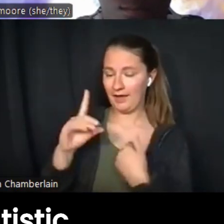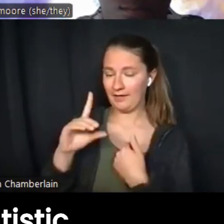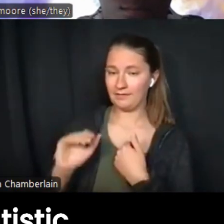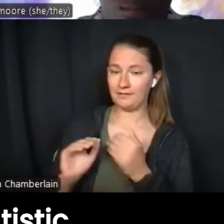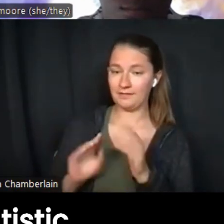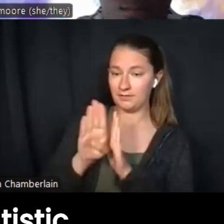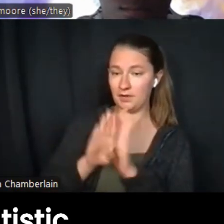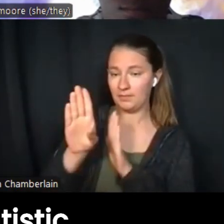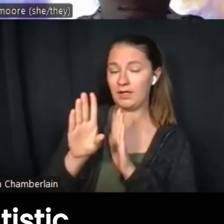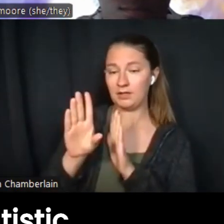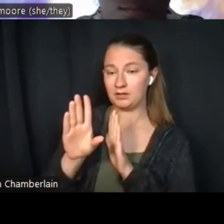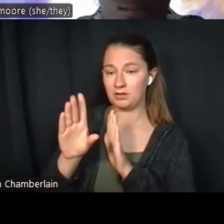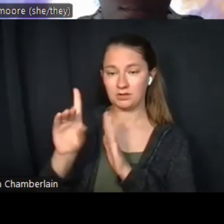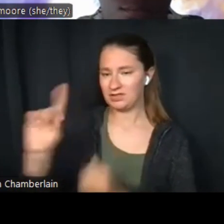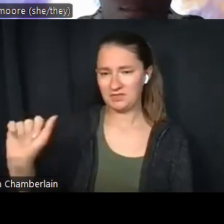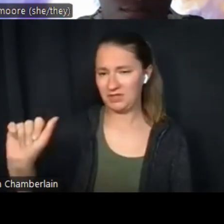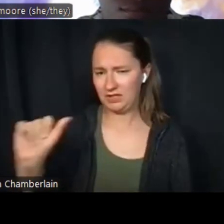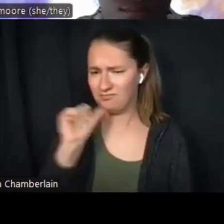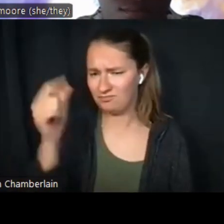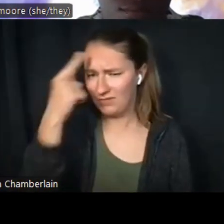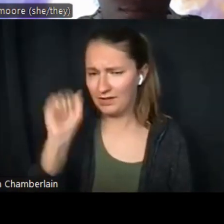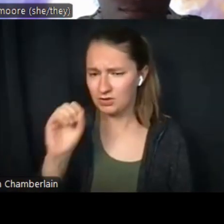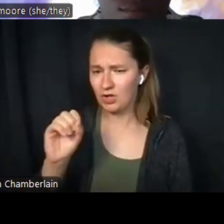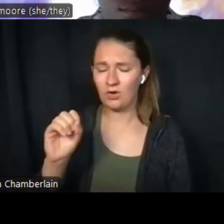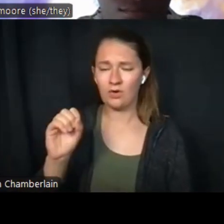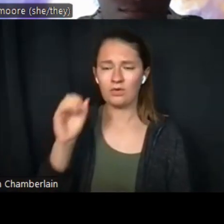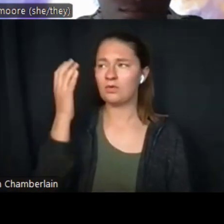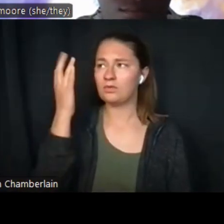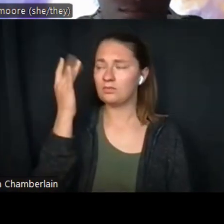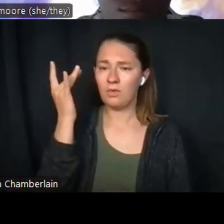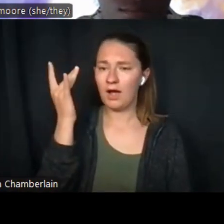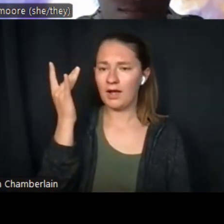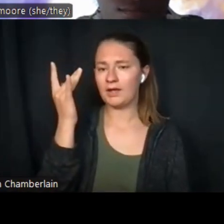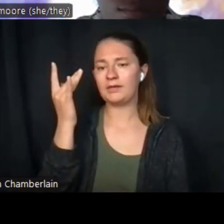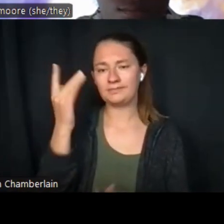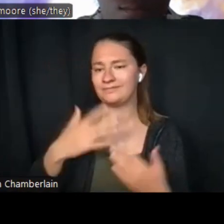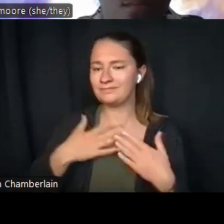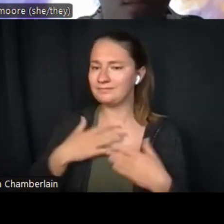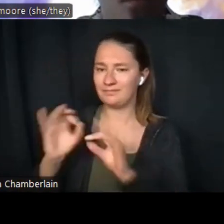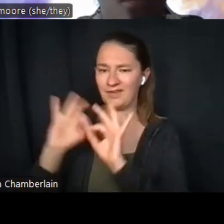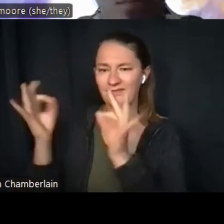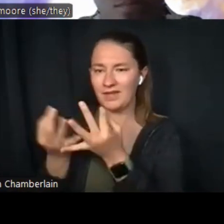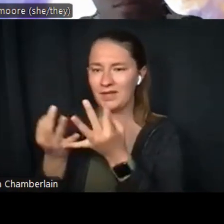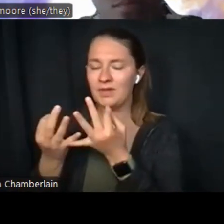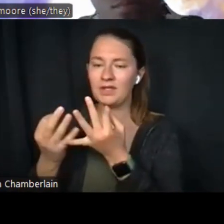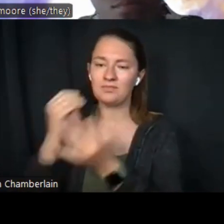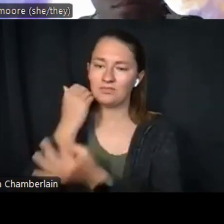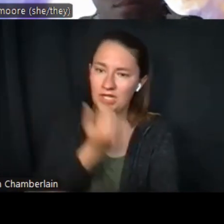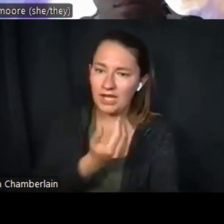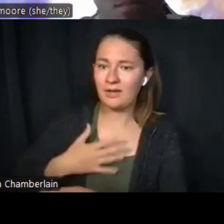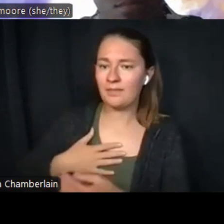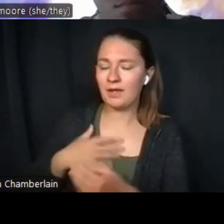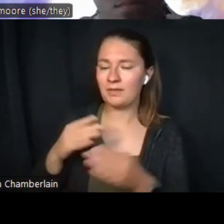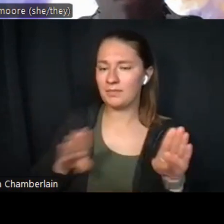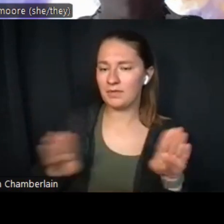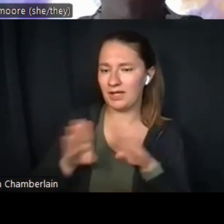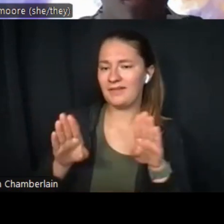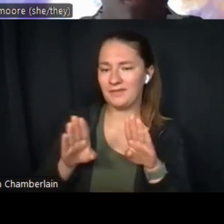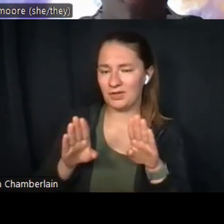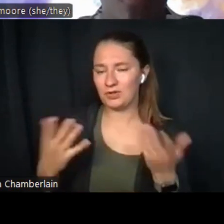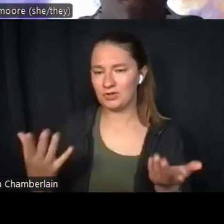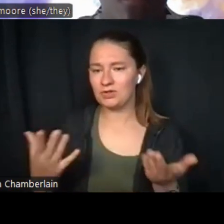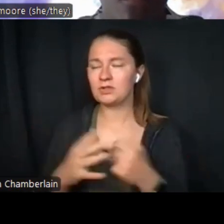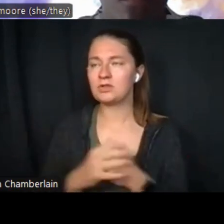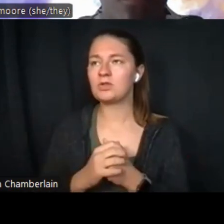being autistic, because in some ways there was a lot of shaming from my own family of my behaviors that lined up with it. And